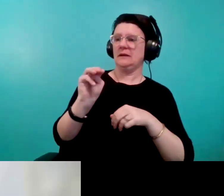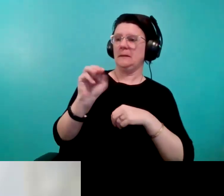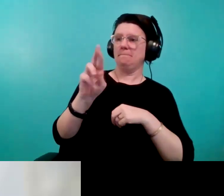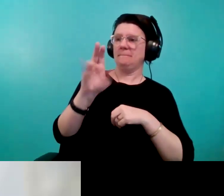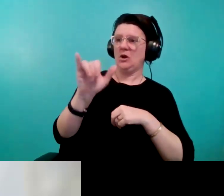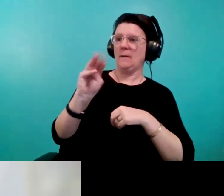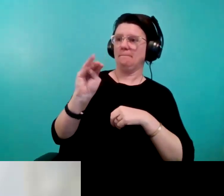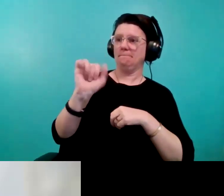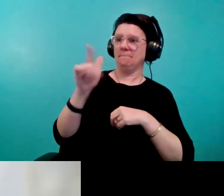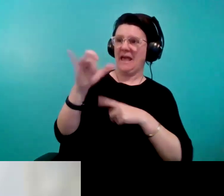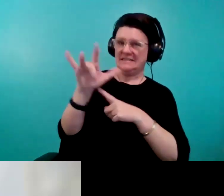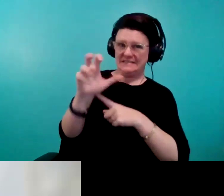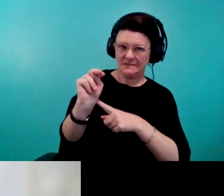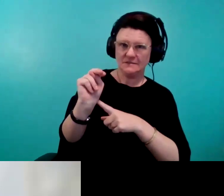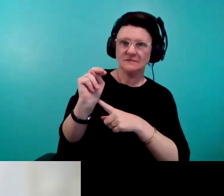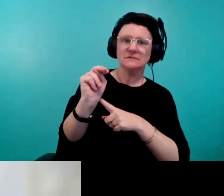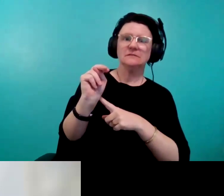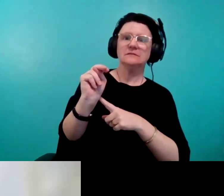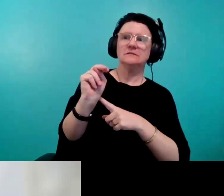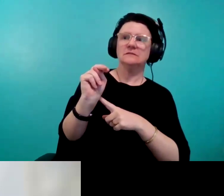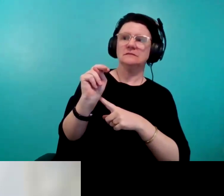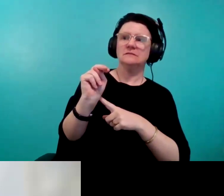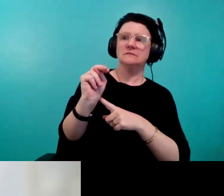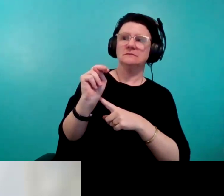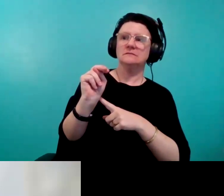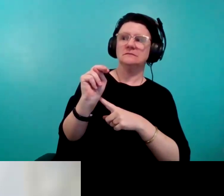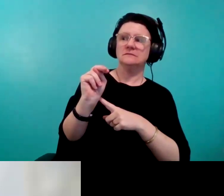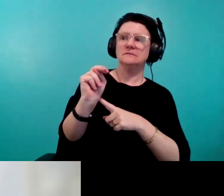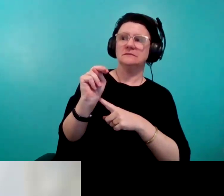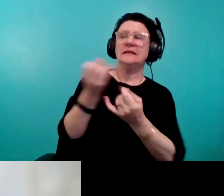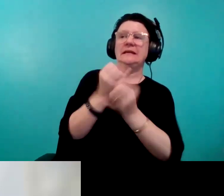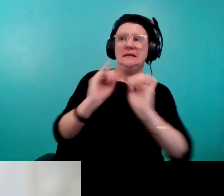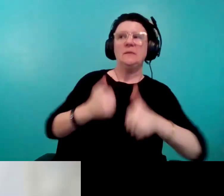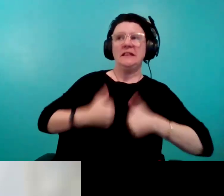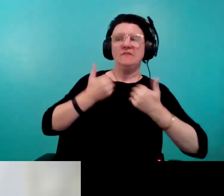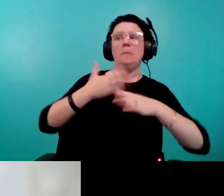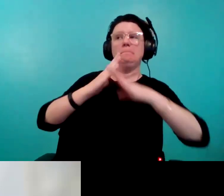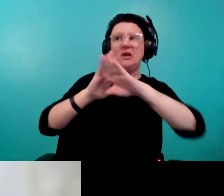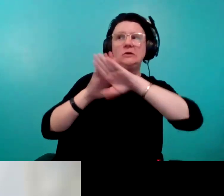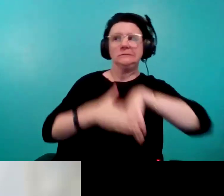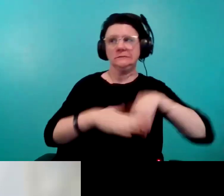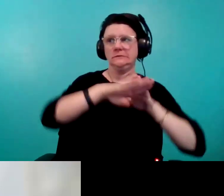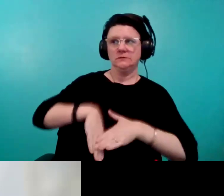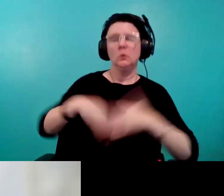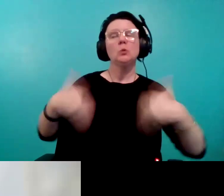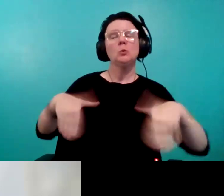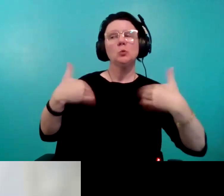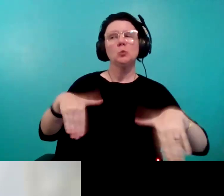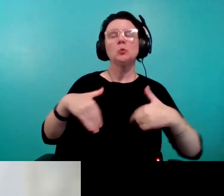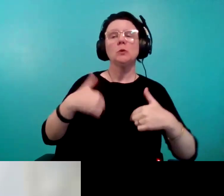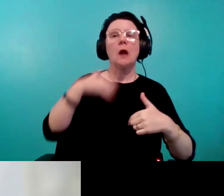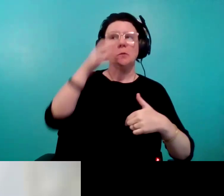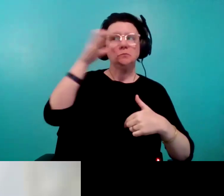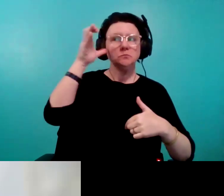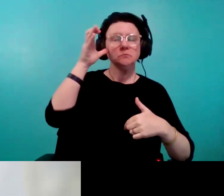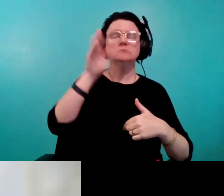Madison, and eliminating the barriers to independent living has been, just listening has